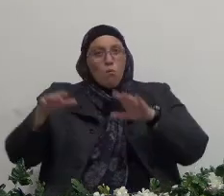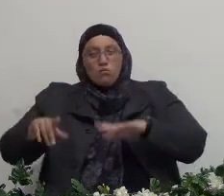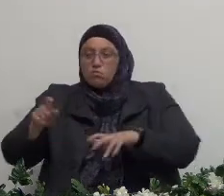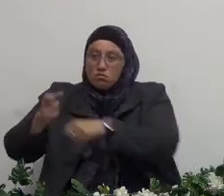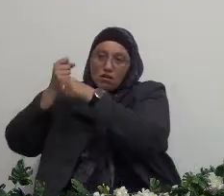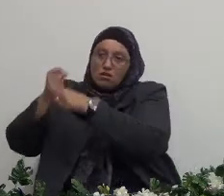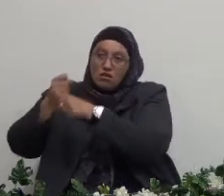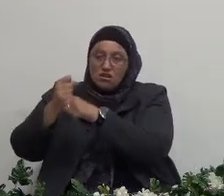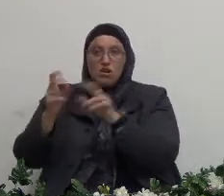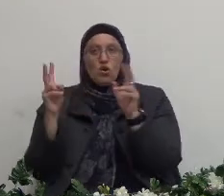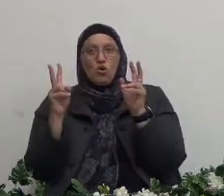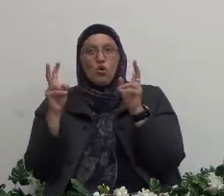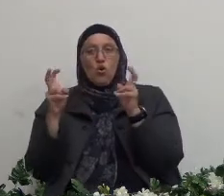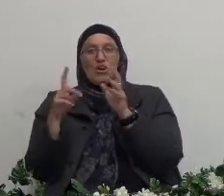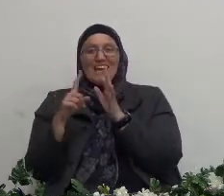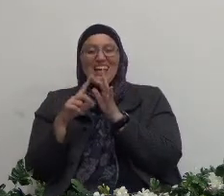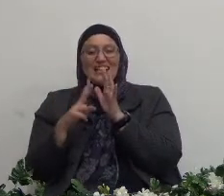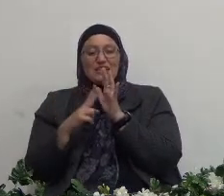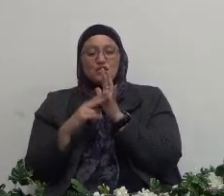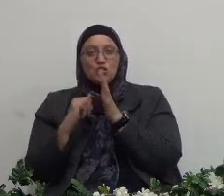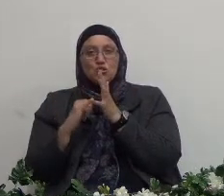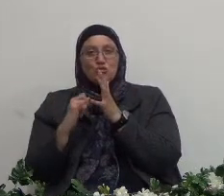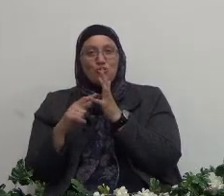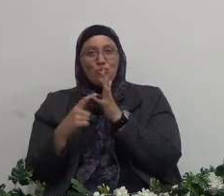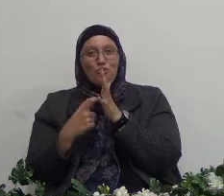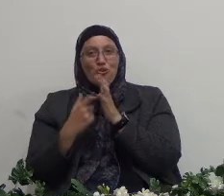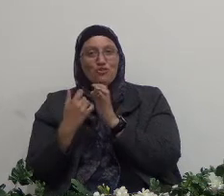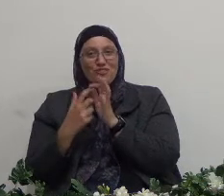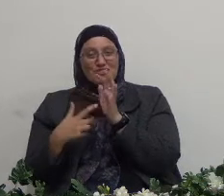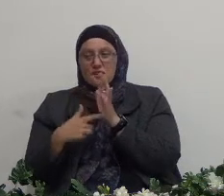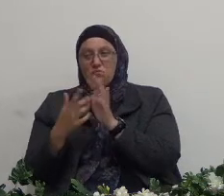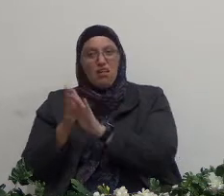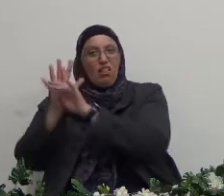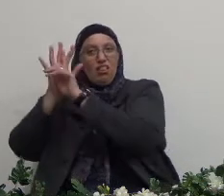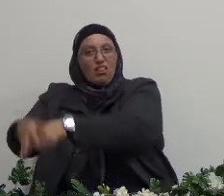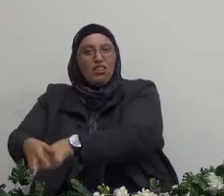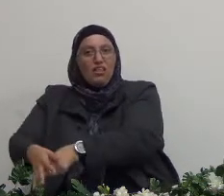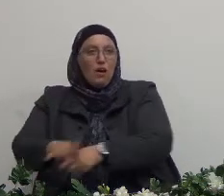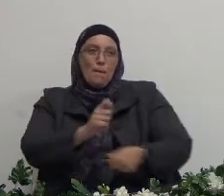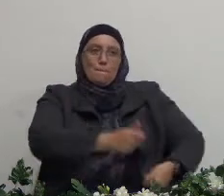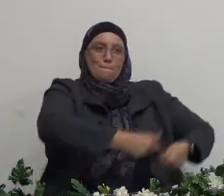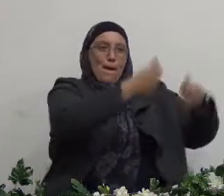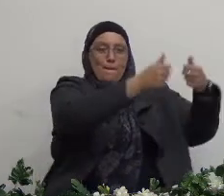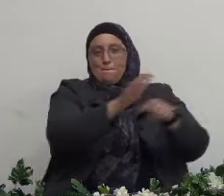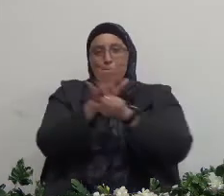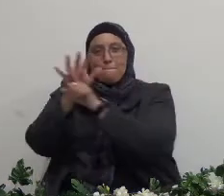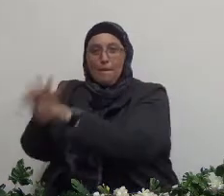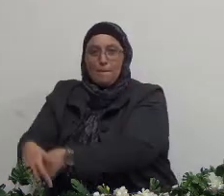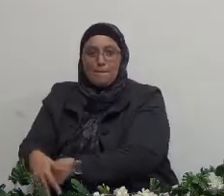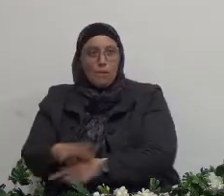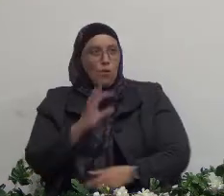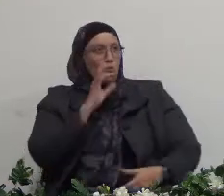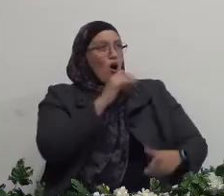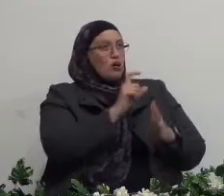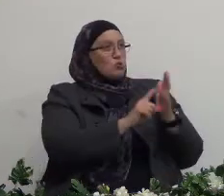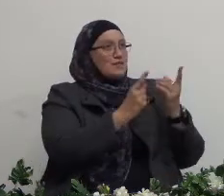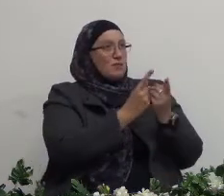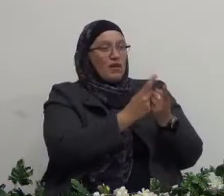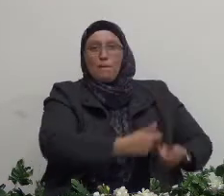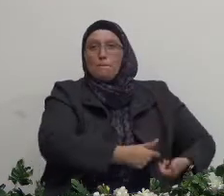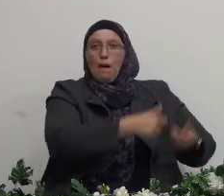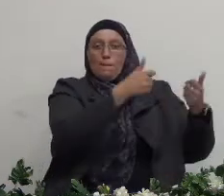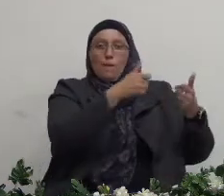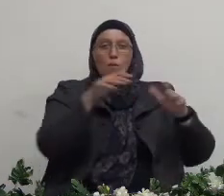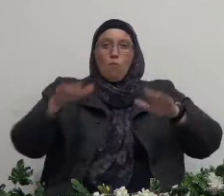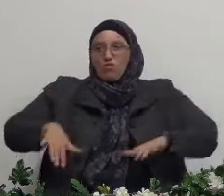on their feet and still resist? It's the fasting. The whole world turns around them, oppresses them, and calls